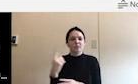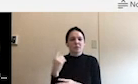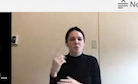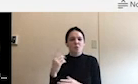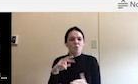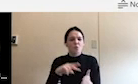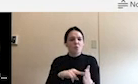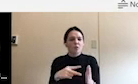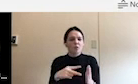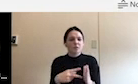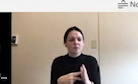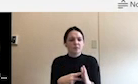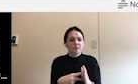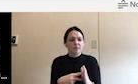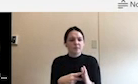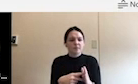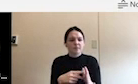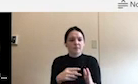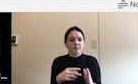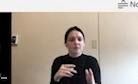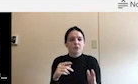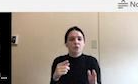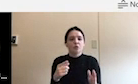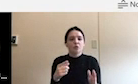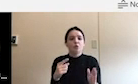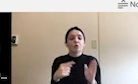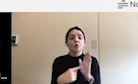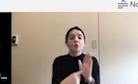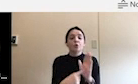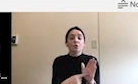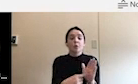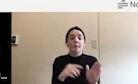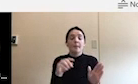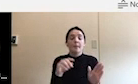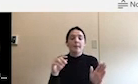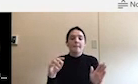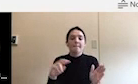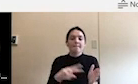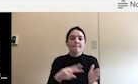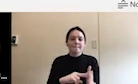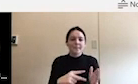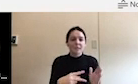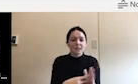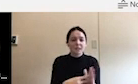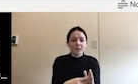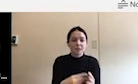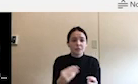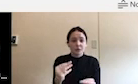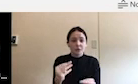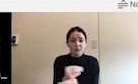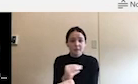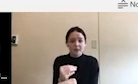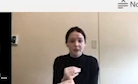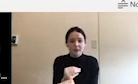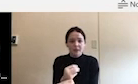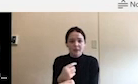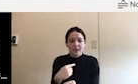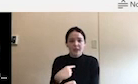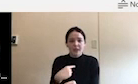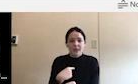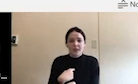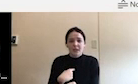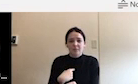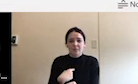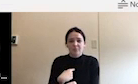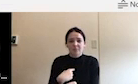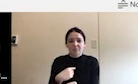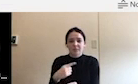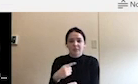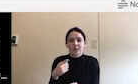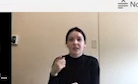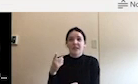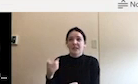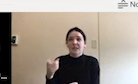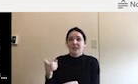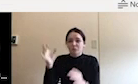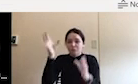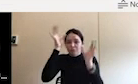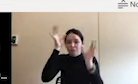Show them meaning to the math. I'm sure they'll take to it faster and they'll retain it a lot longer.